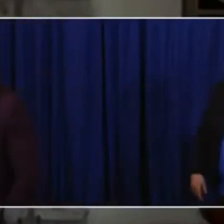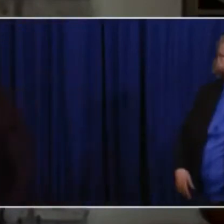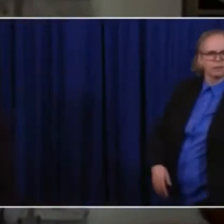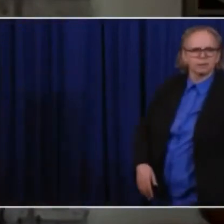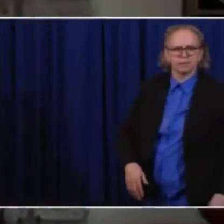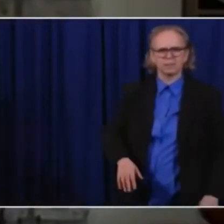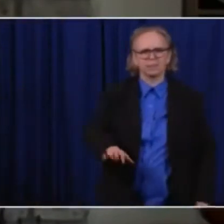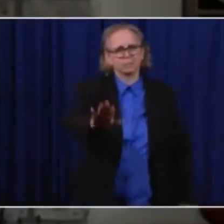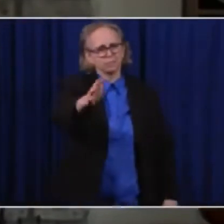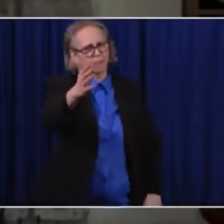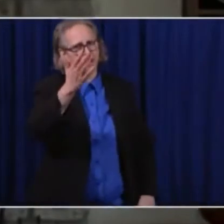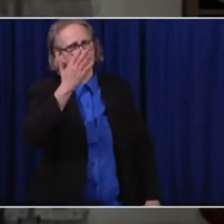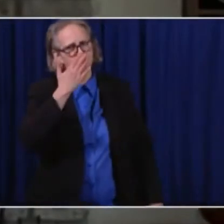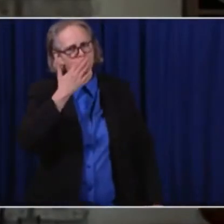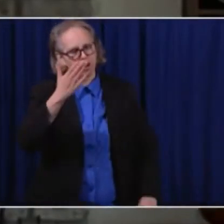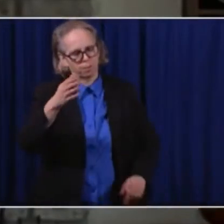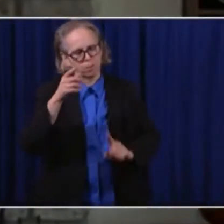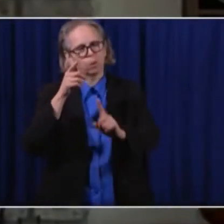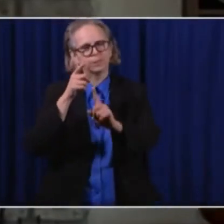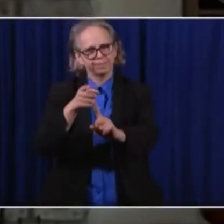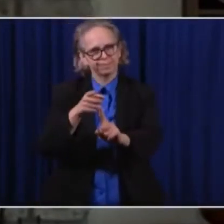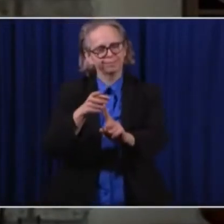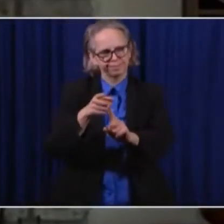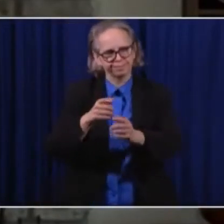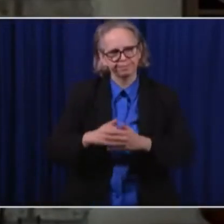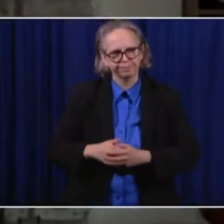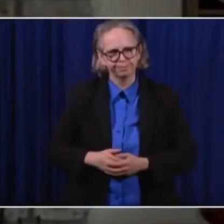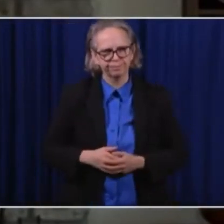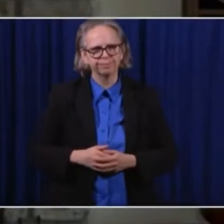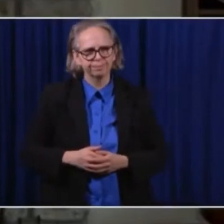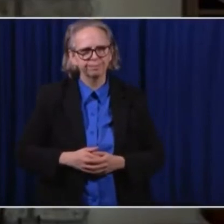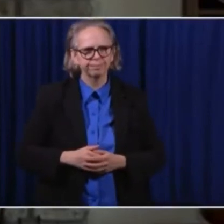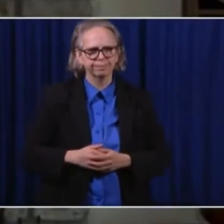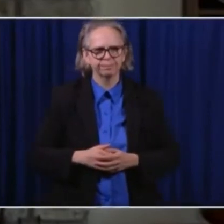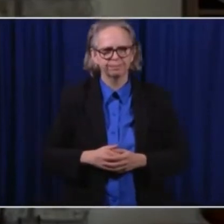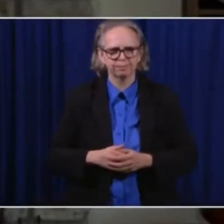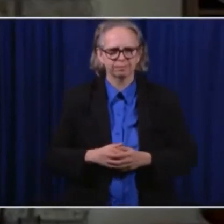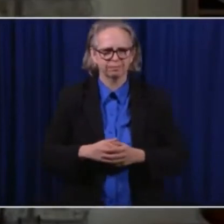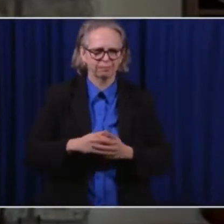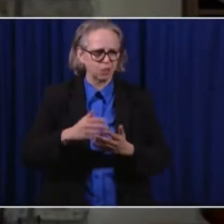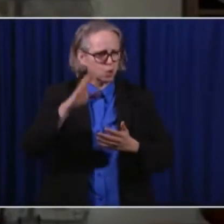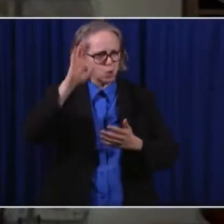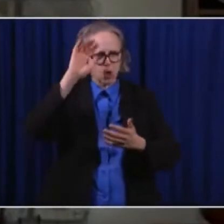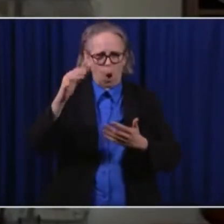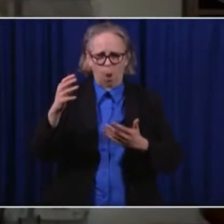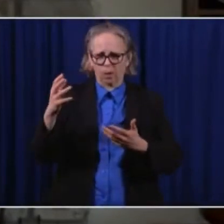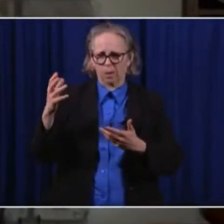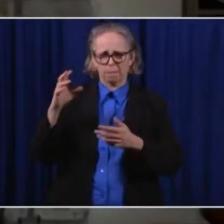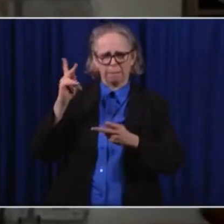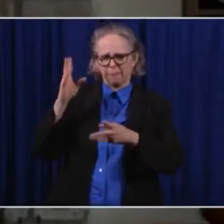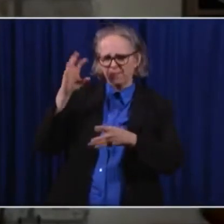it's a caution that all of us should hear who are in government, all of us who are making decisions.